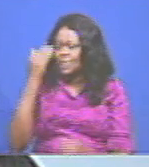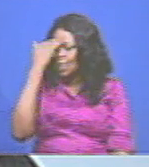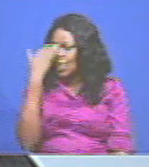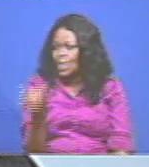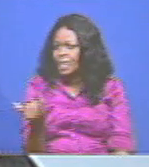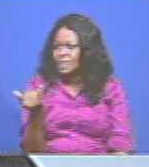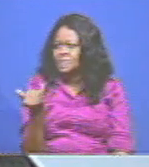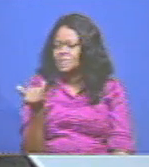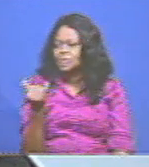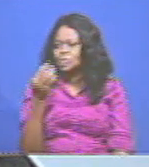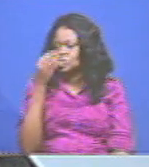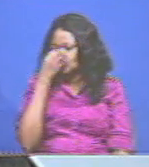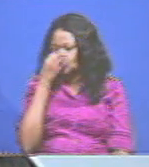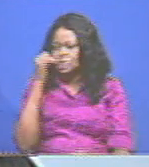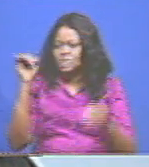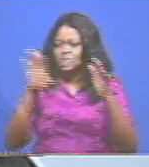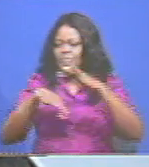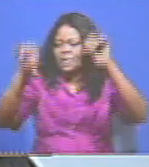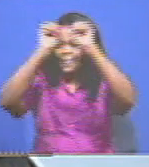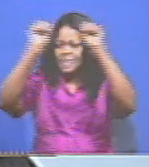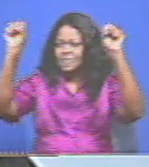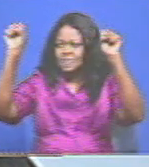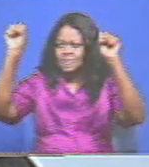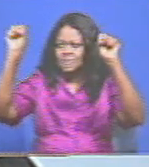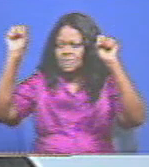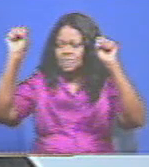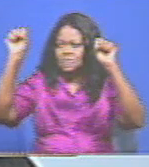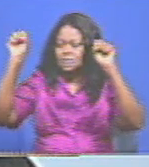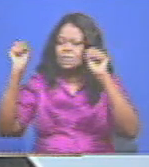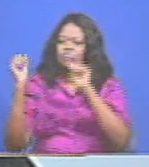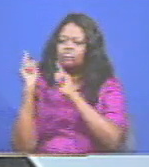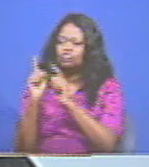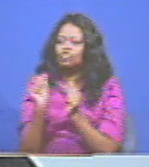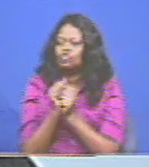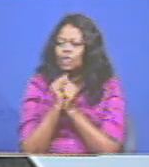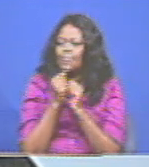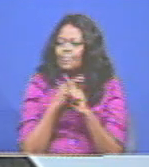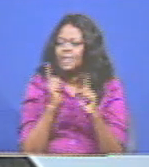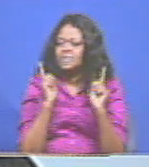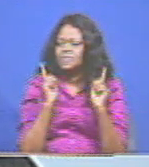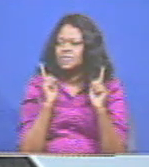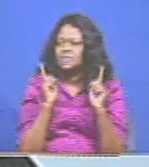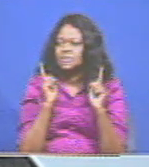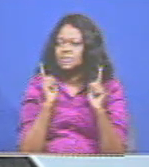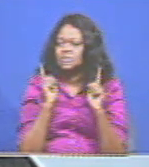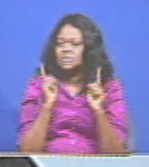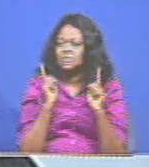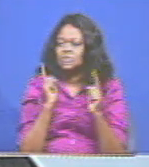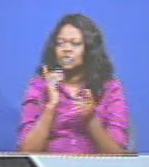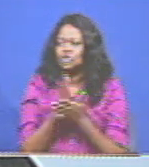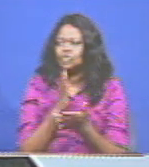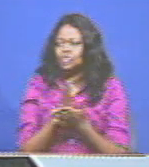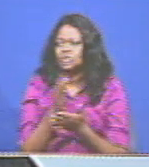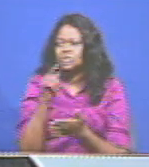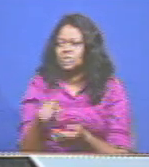he is a deputy president. They came in as a pair. But you see, much as he would want